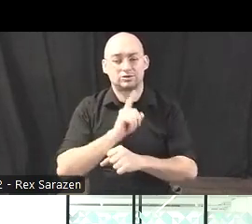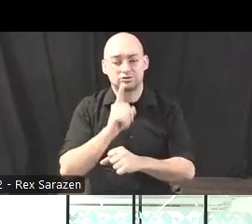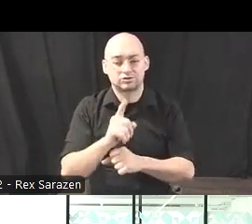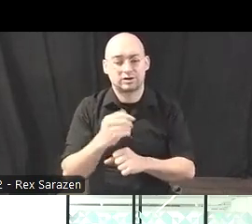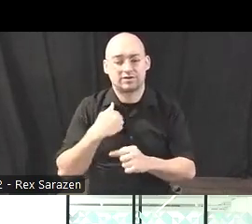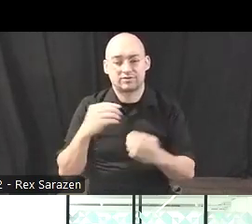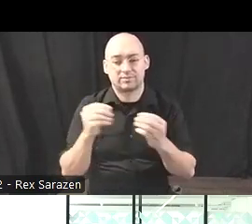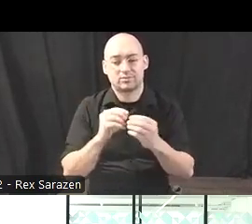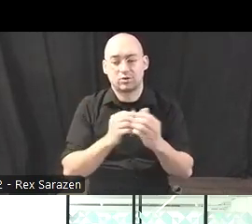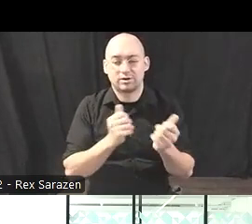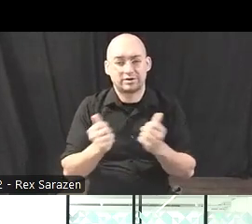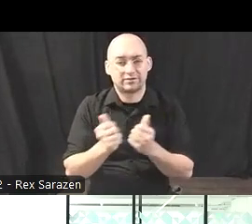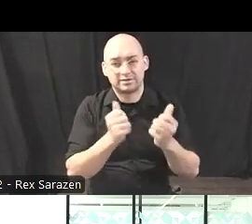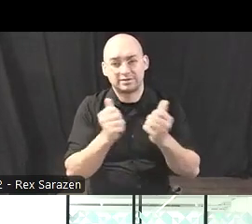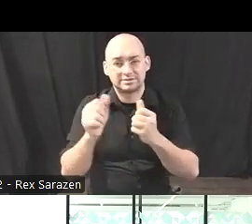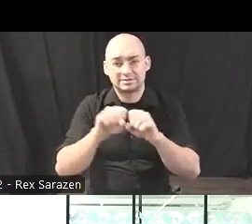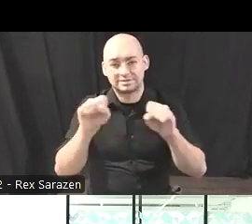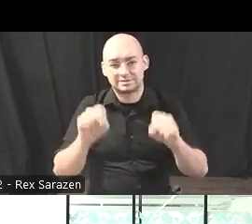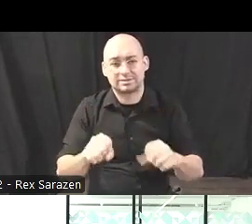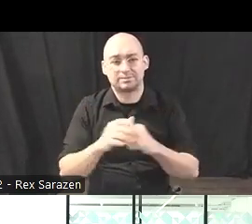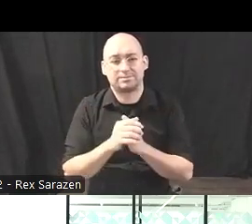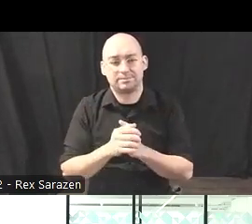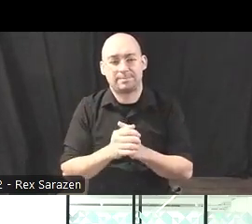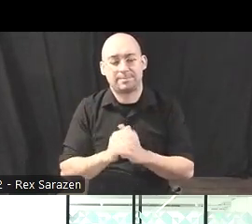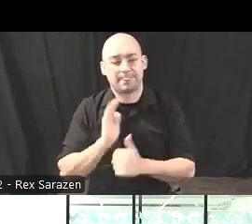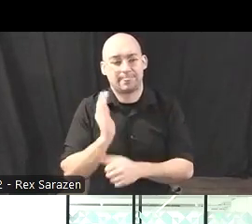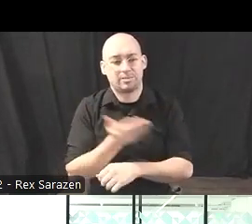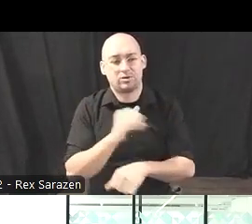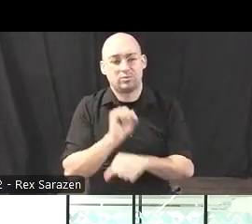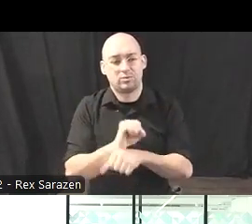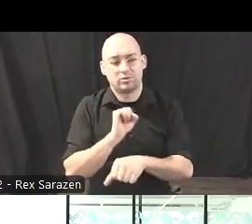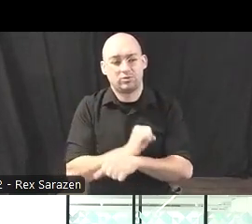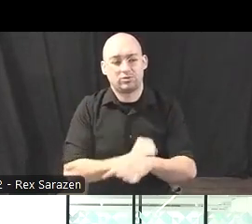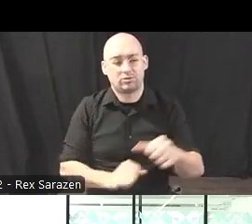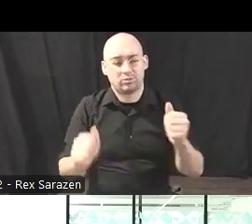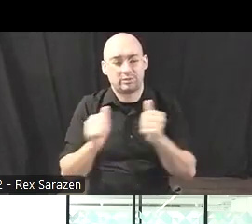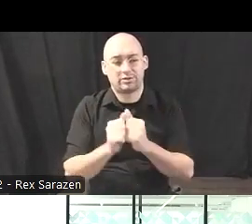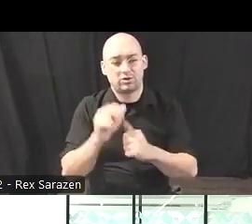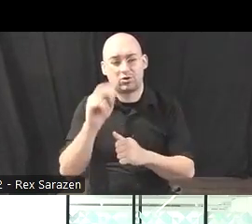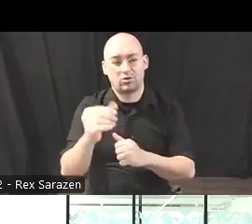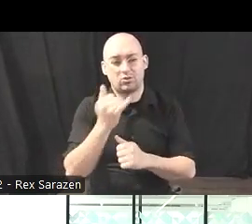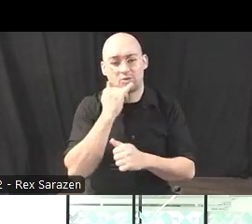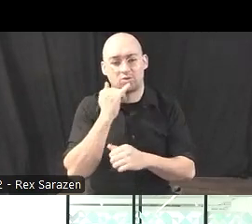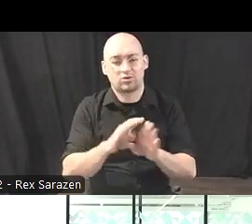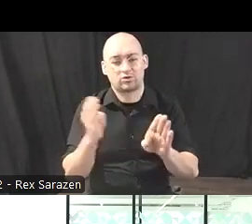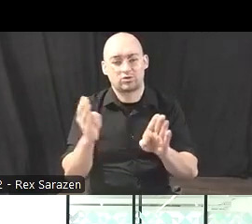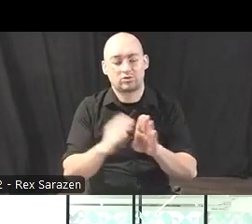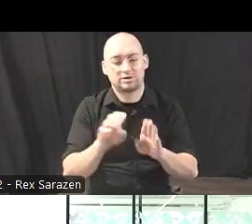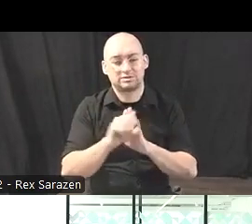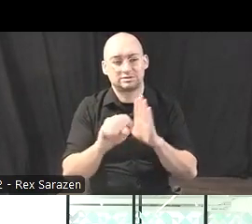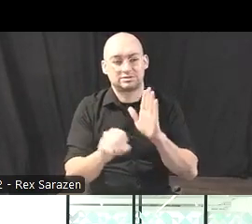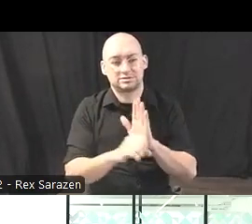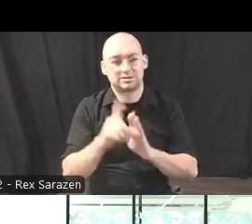navigable system. And so this is something that we have been working with our No Wrong Door State Leadership Council, with Department of